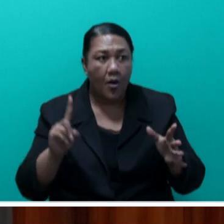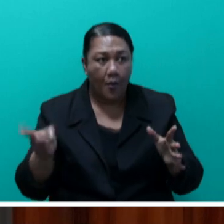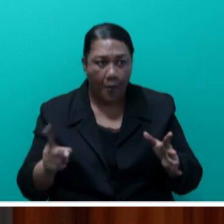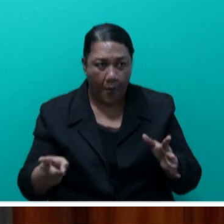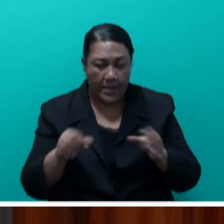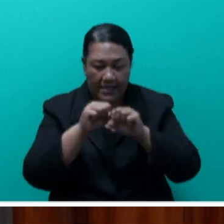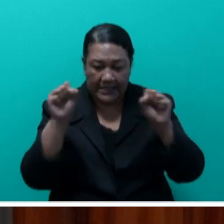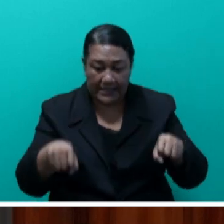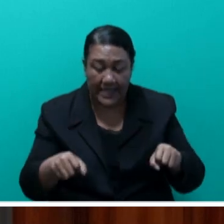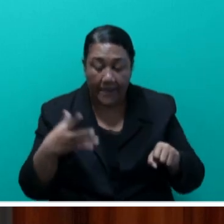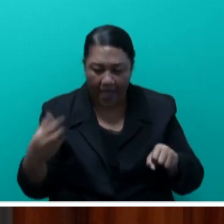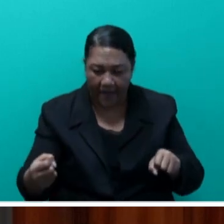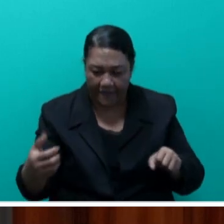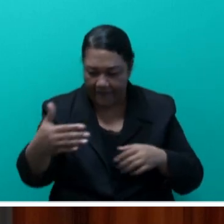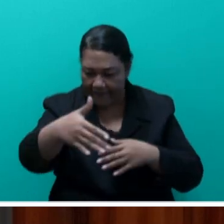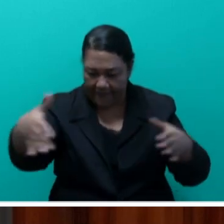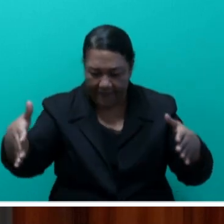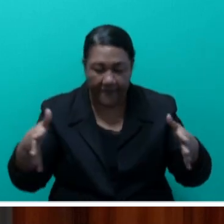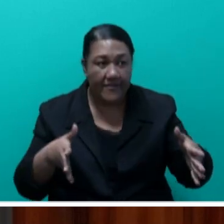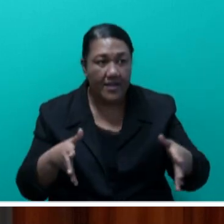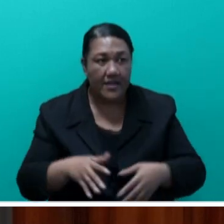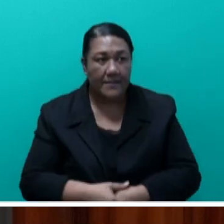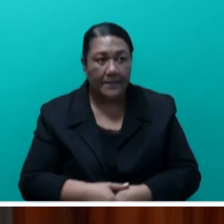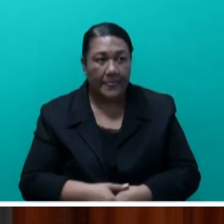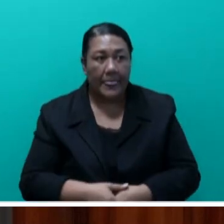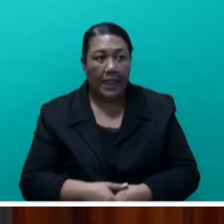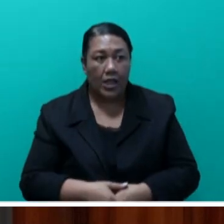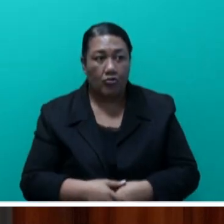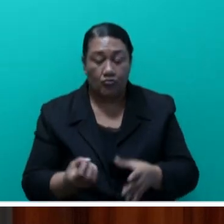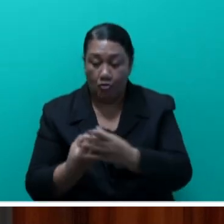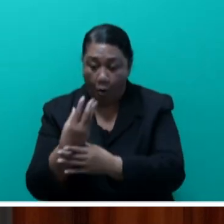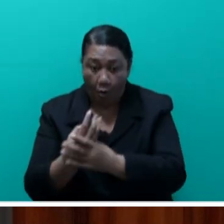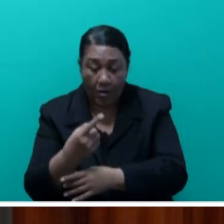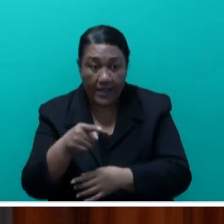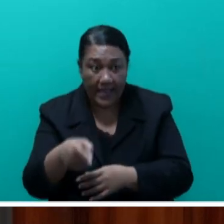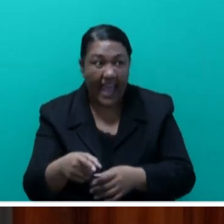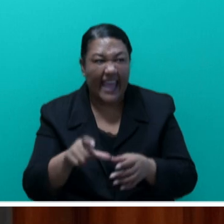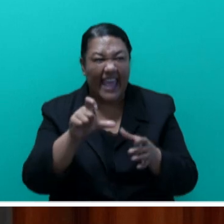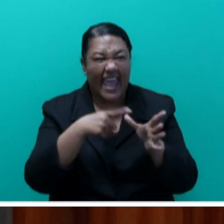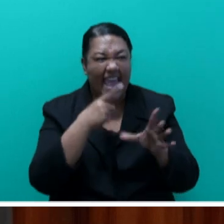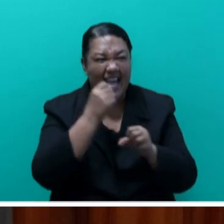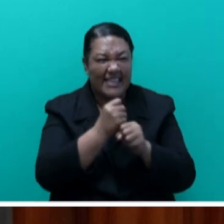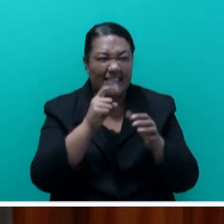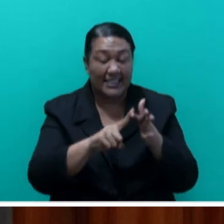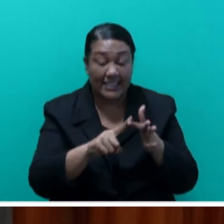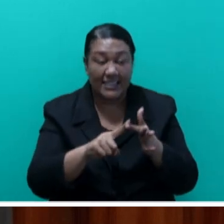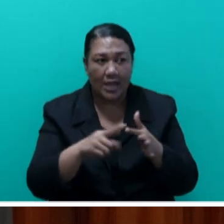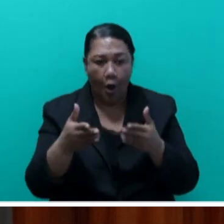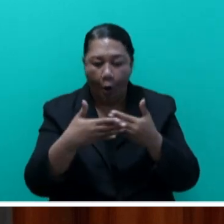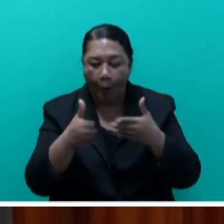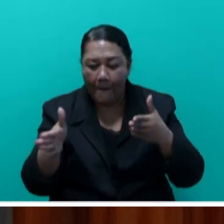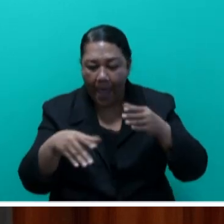the perimeter. Pen culture, Honourable Speaker, is similar to cage culture, but with an open bottom,